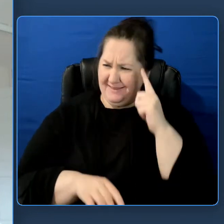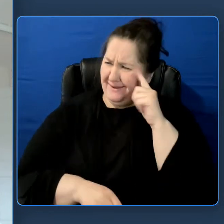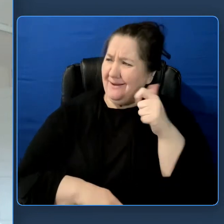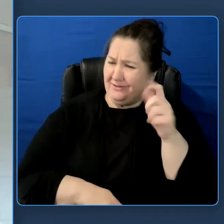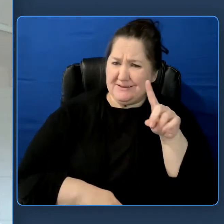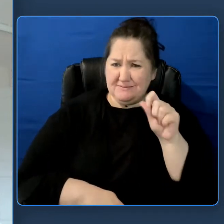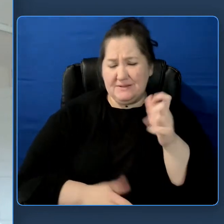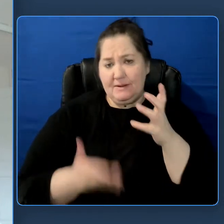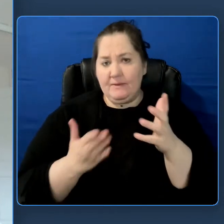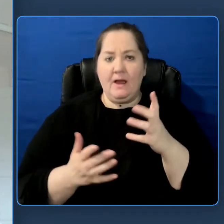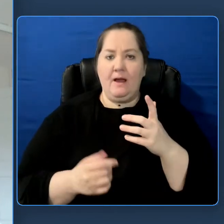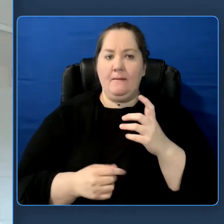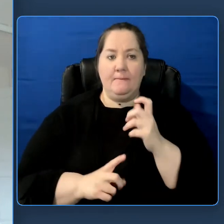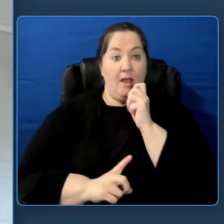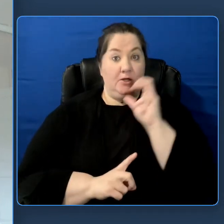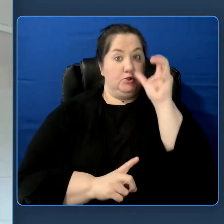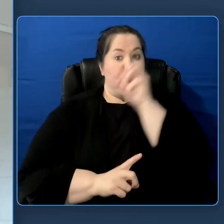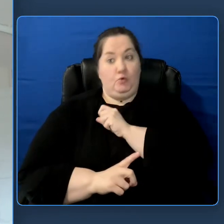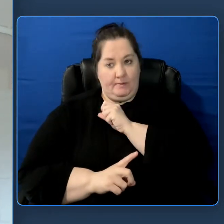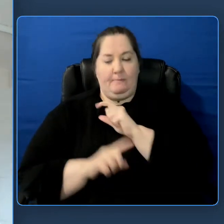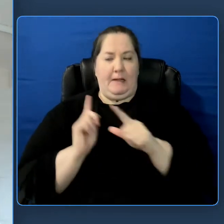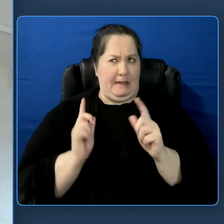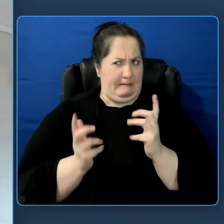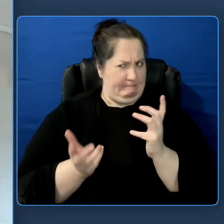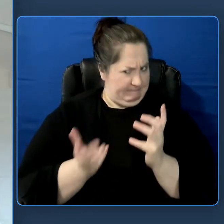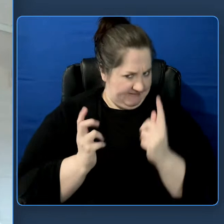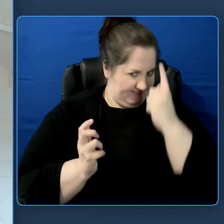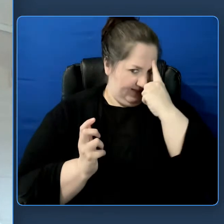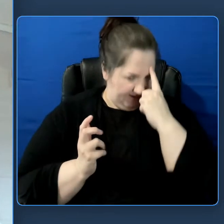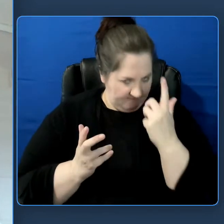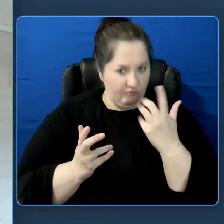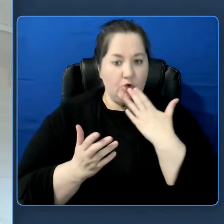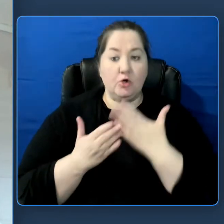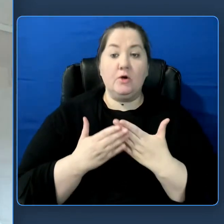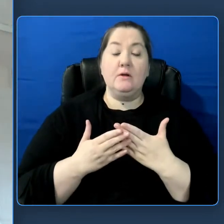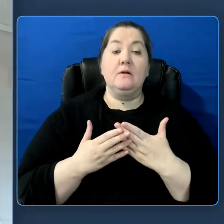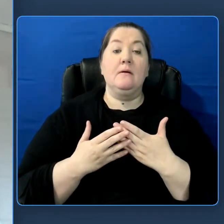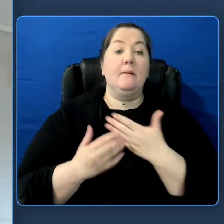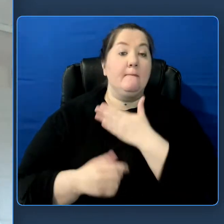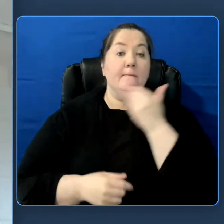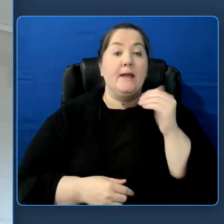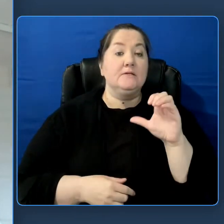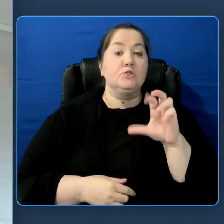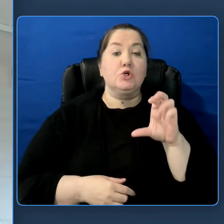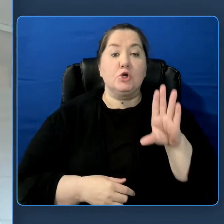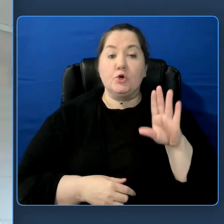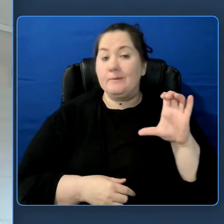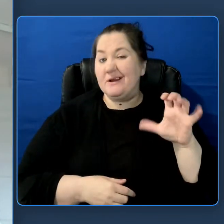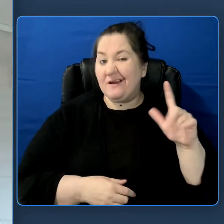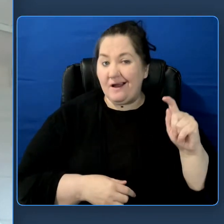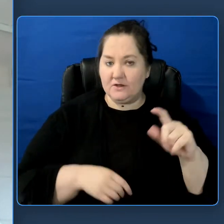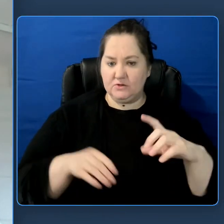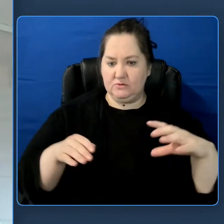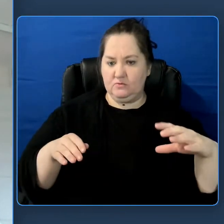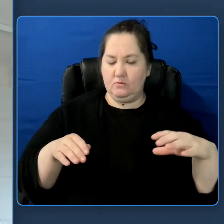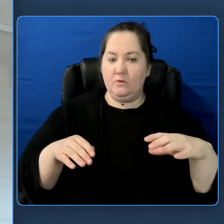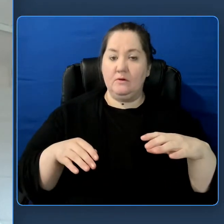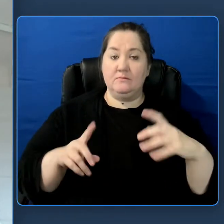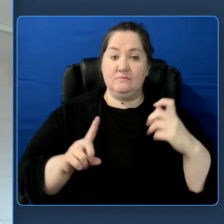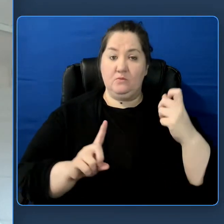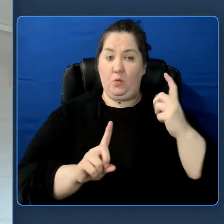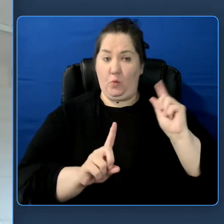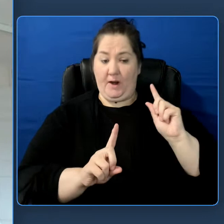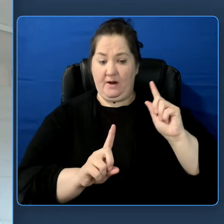disabilities as well. I don't want to assume, but the best curb cuts I've seen recently were in